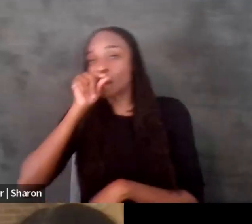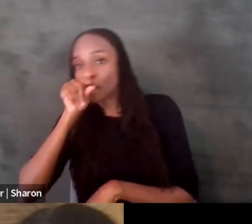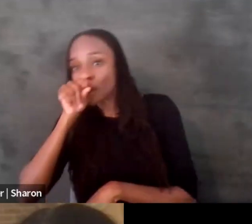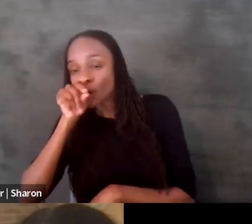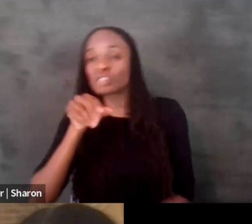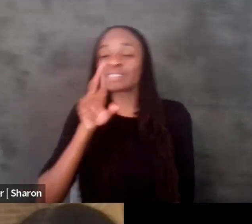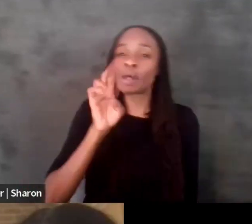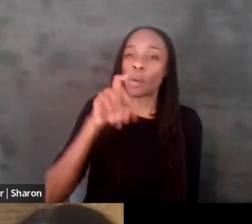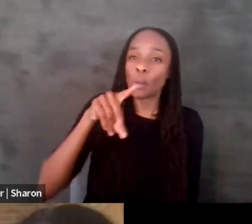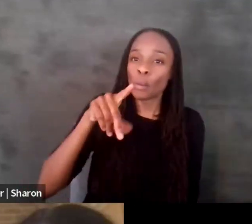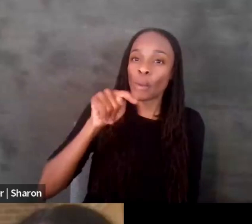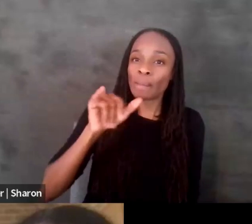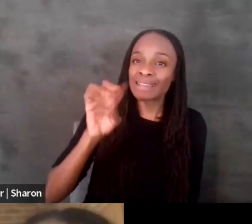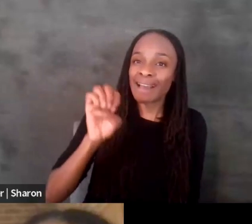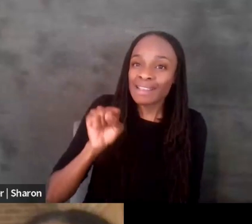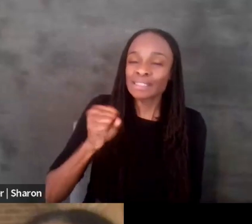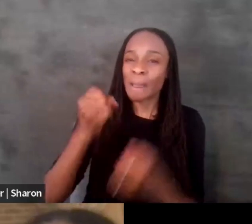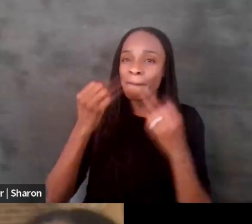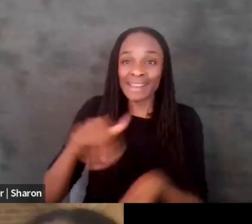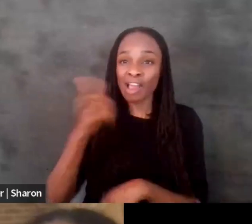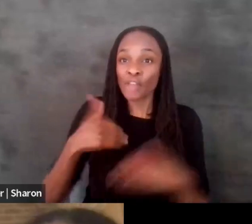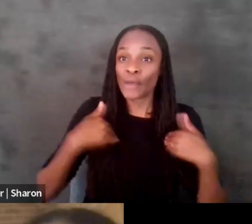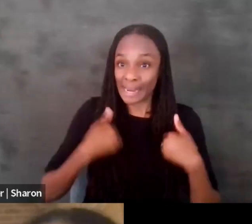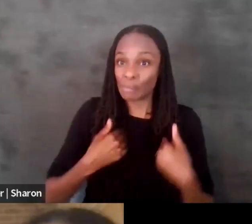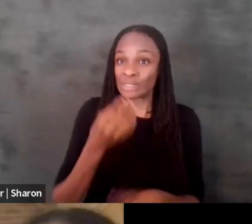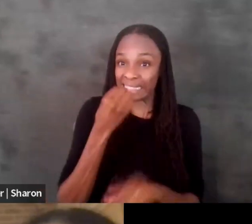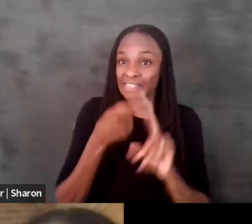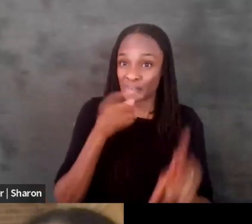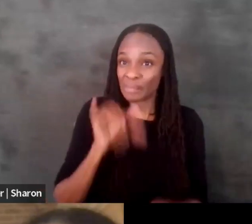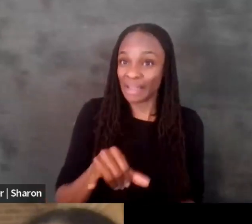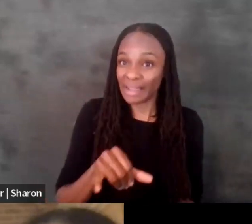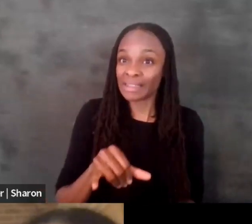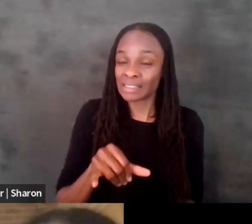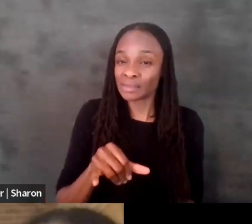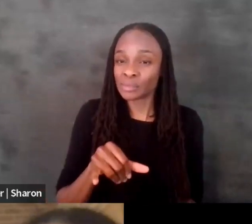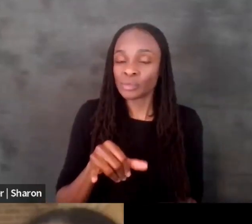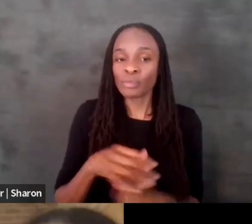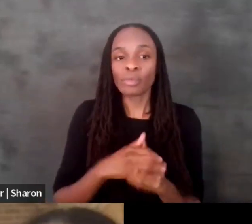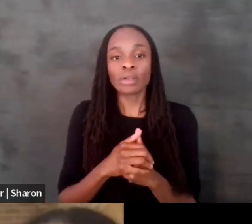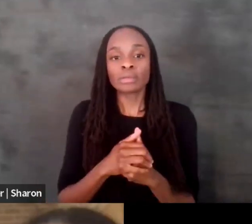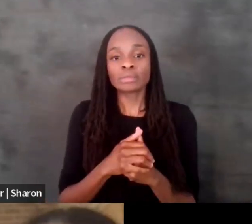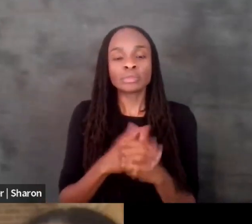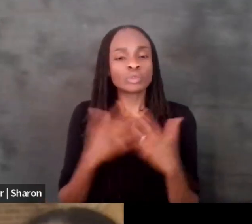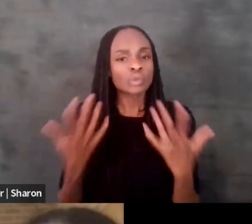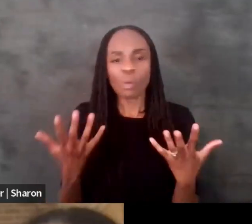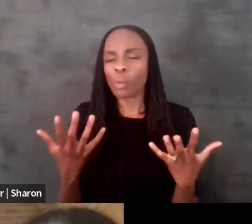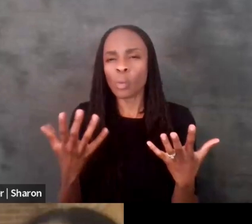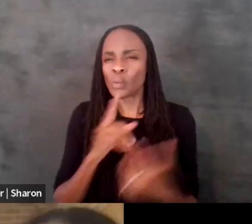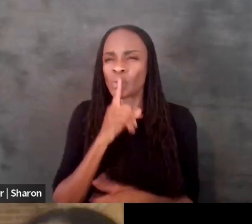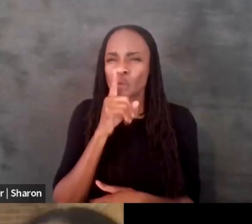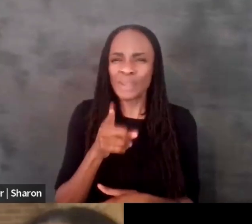reptiles and many other animals feed. So, Right. so they form such a